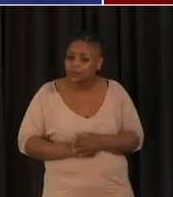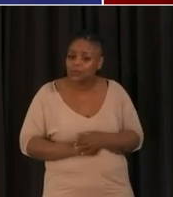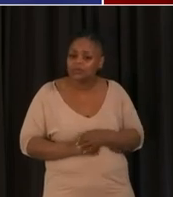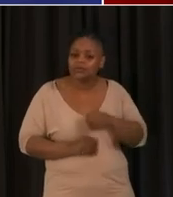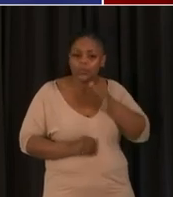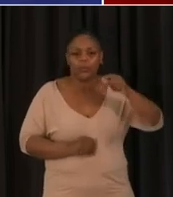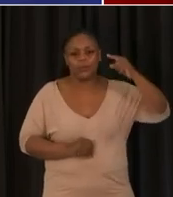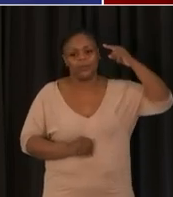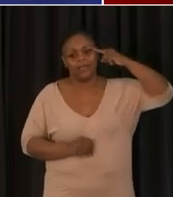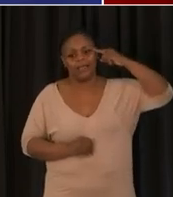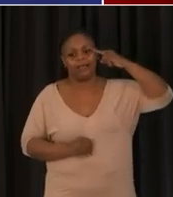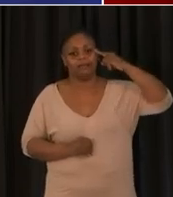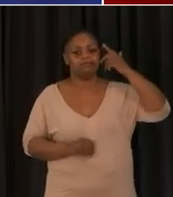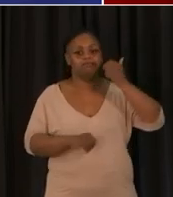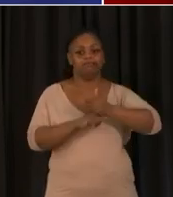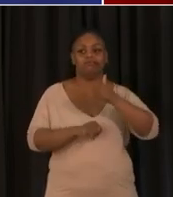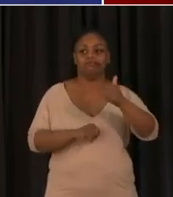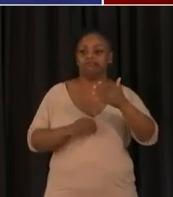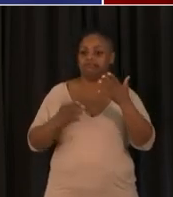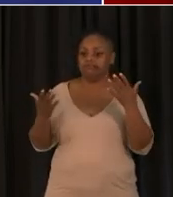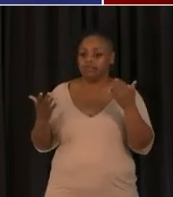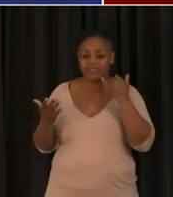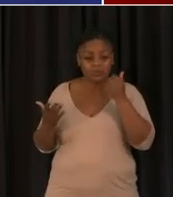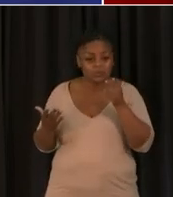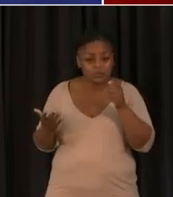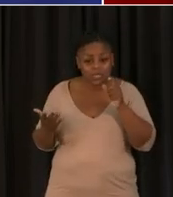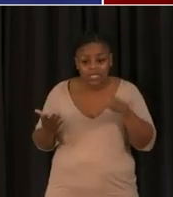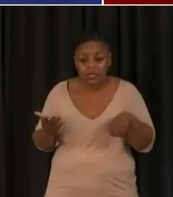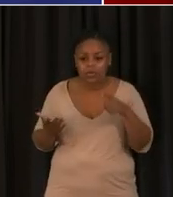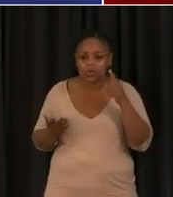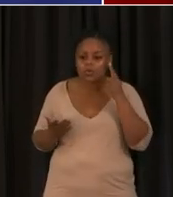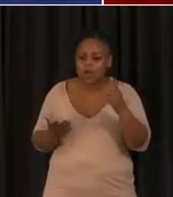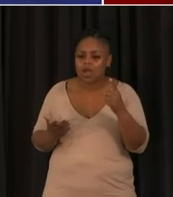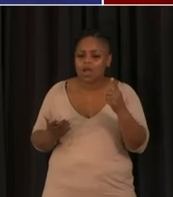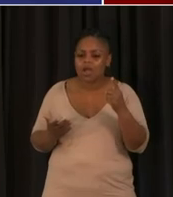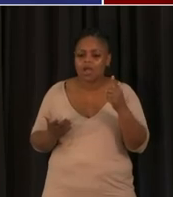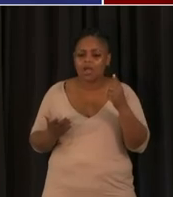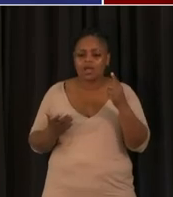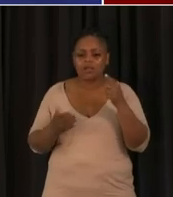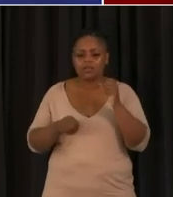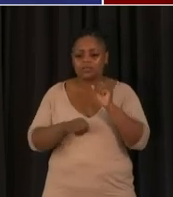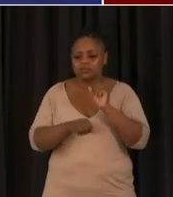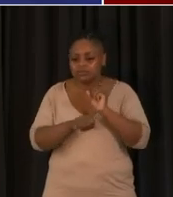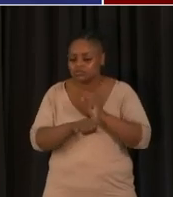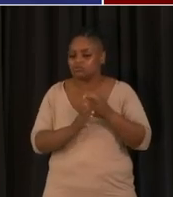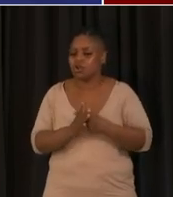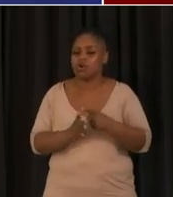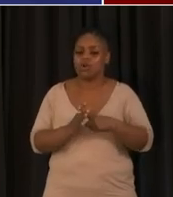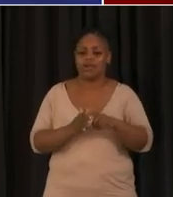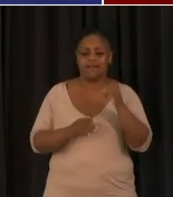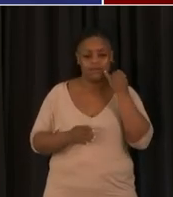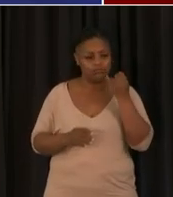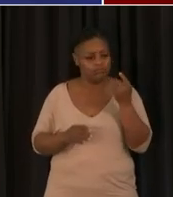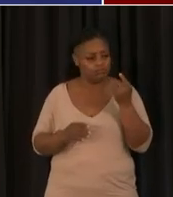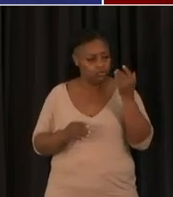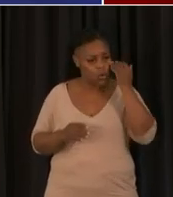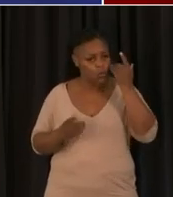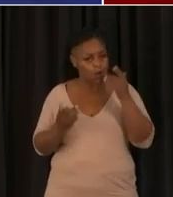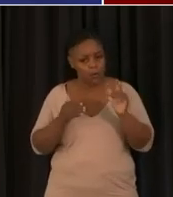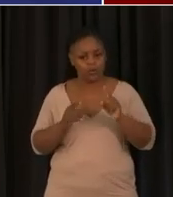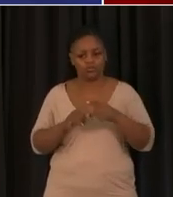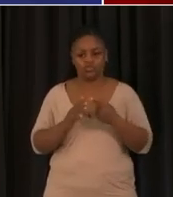volume of residents that have student loan debt. And so we want to make sure that if you have questions about your debt, how to manage